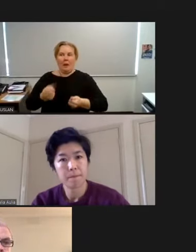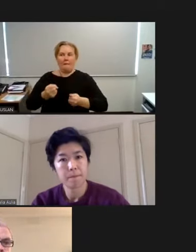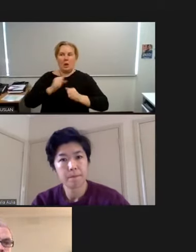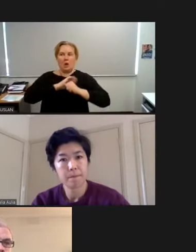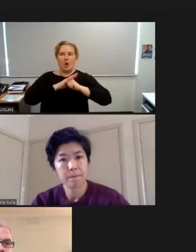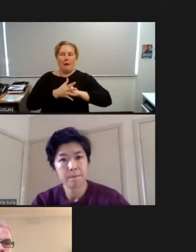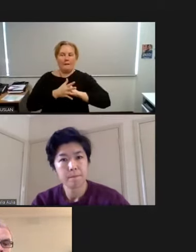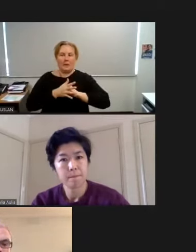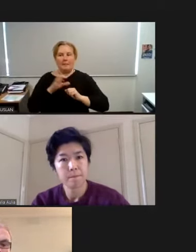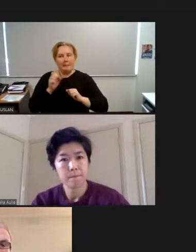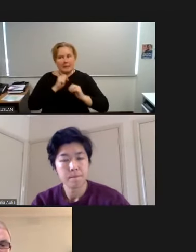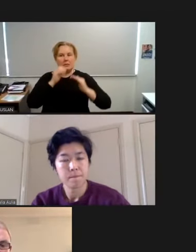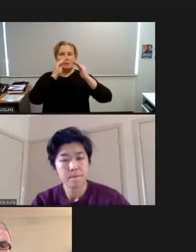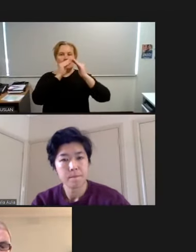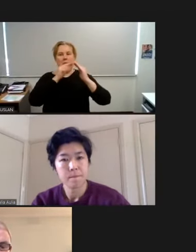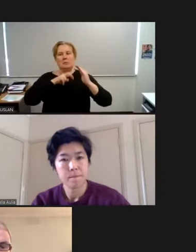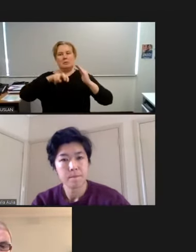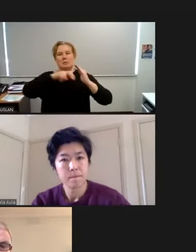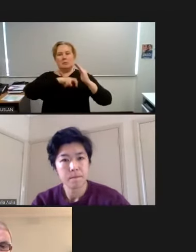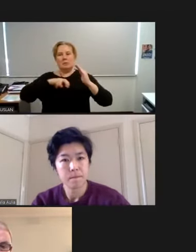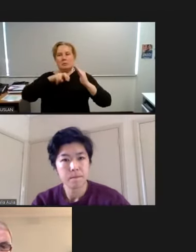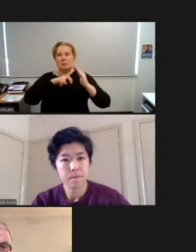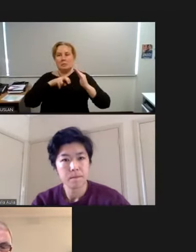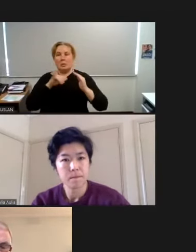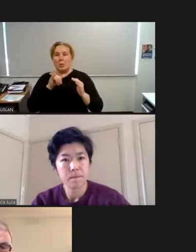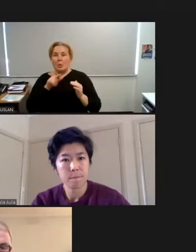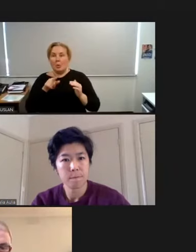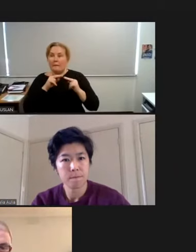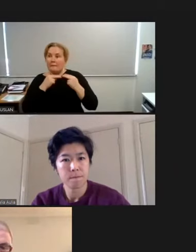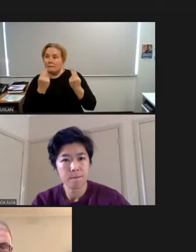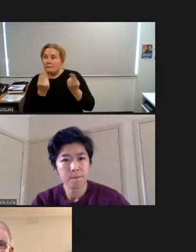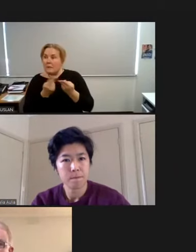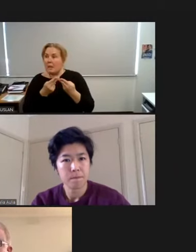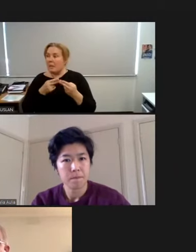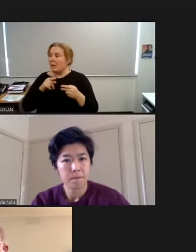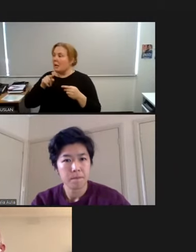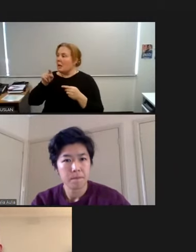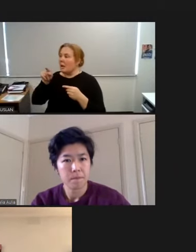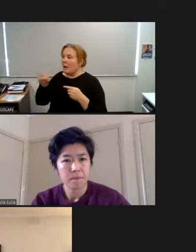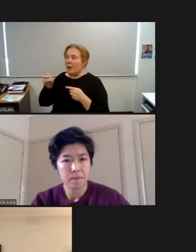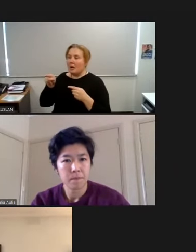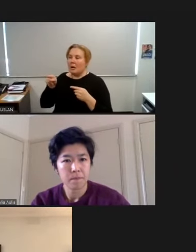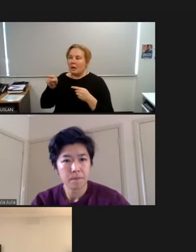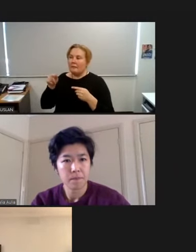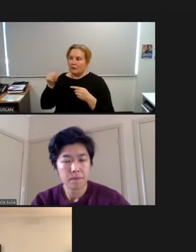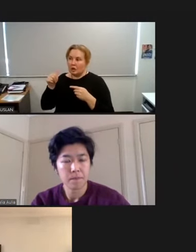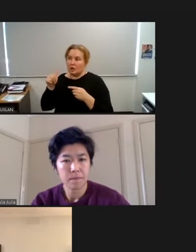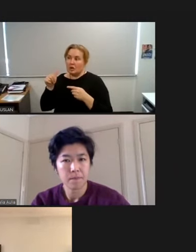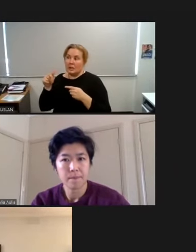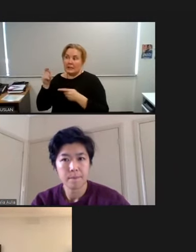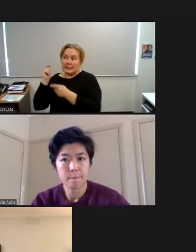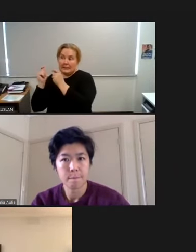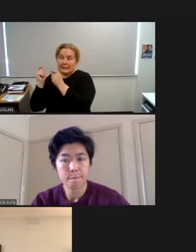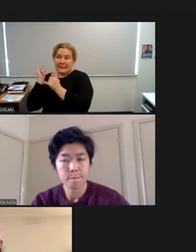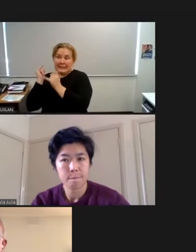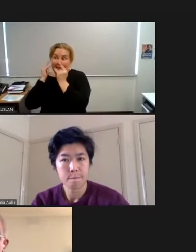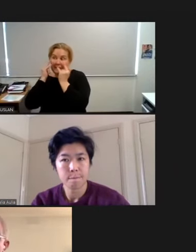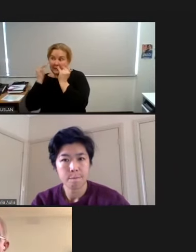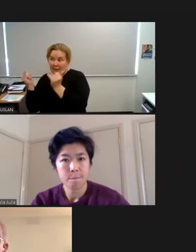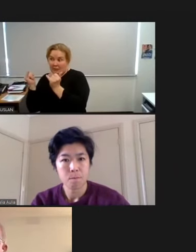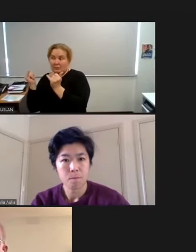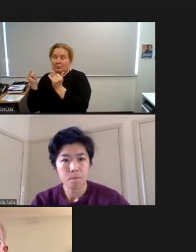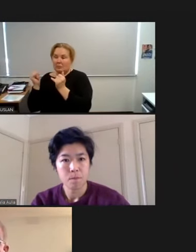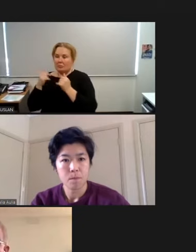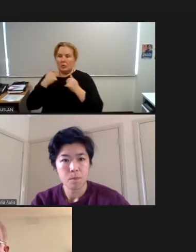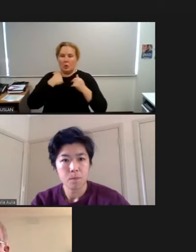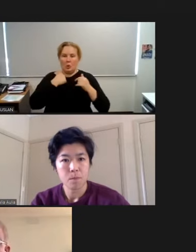immediate family member, someone who's had a test but you haven't, can they go to work or can they go to school, for example? Or what advice is